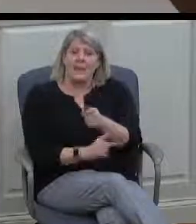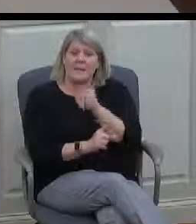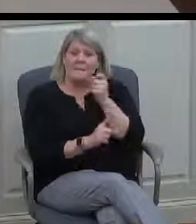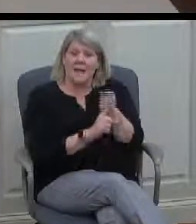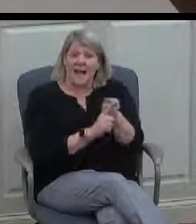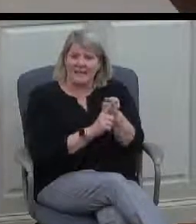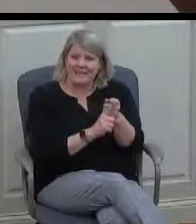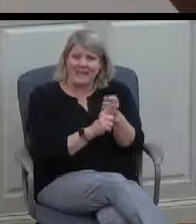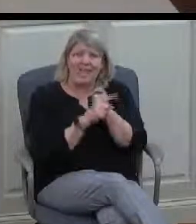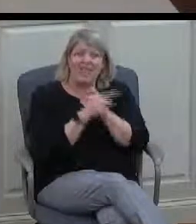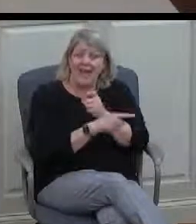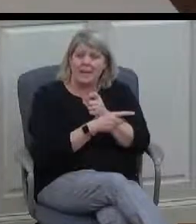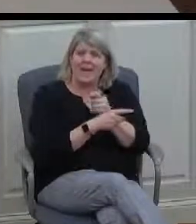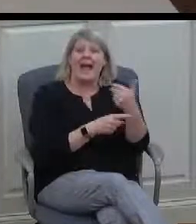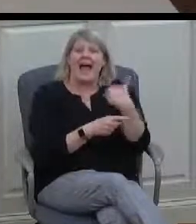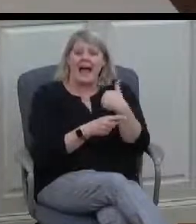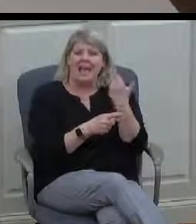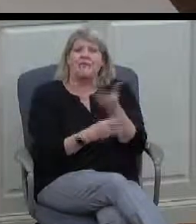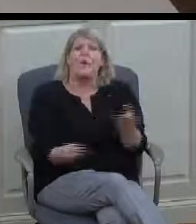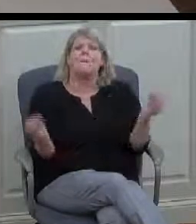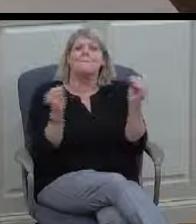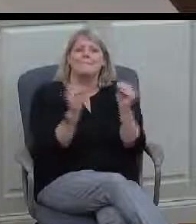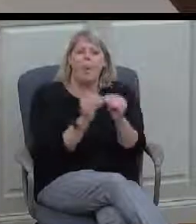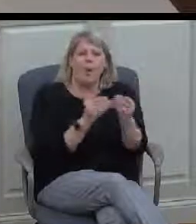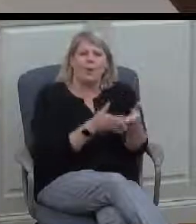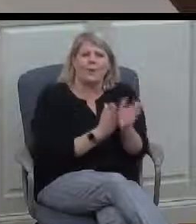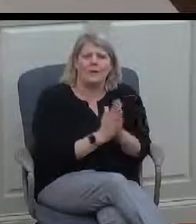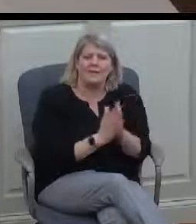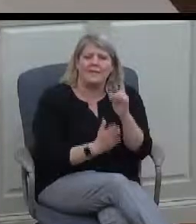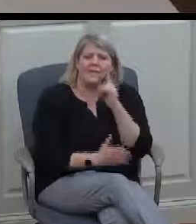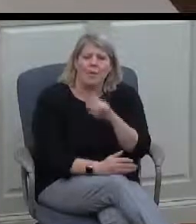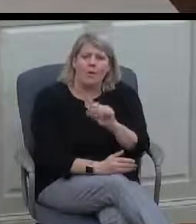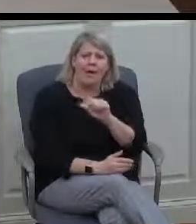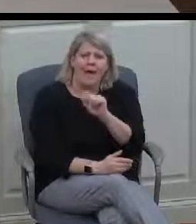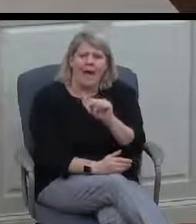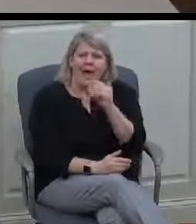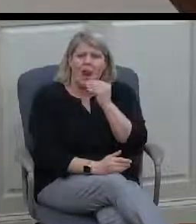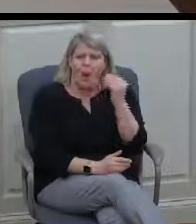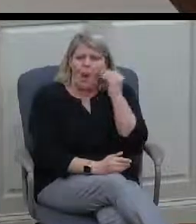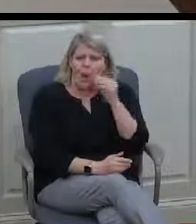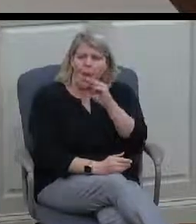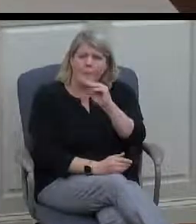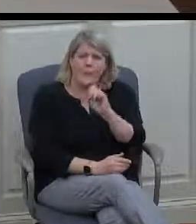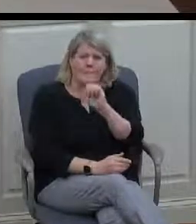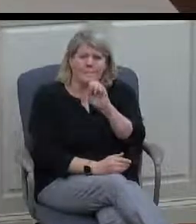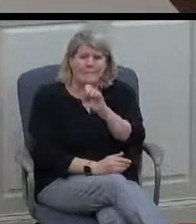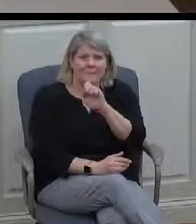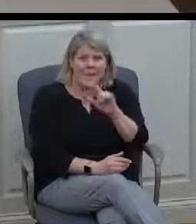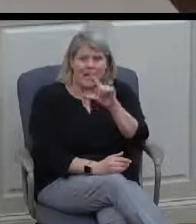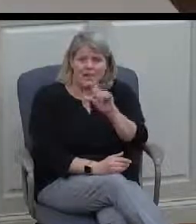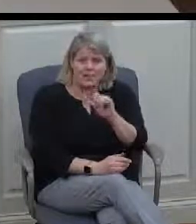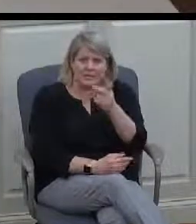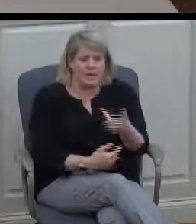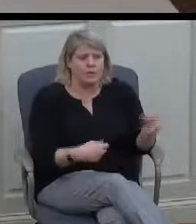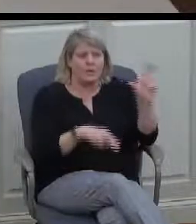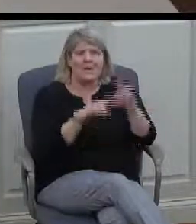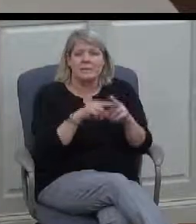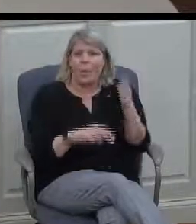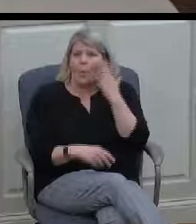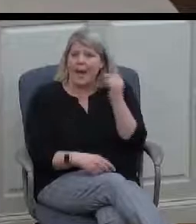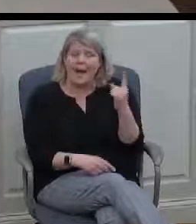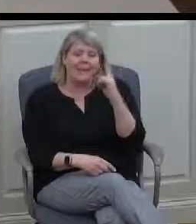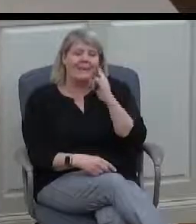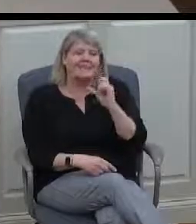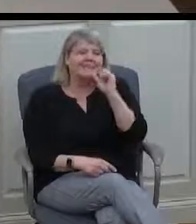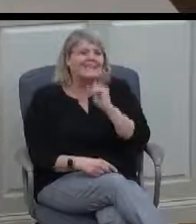demand for at-home meals went up dramatically as seniors could not get out to the